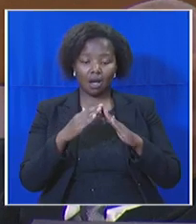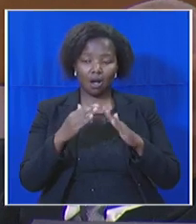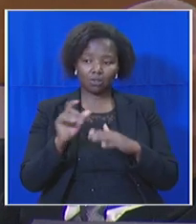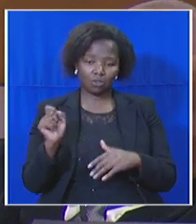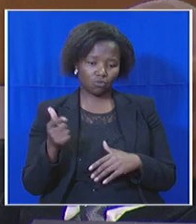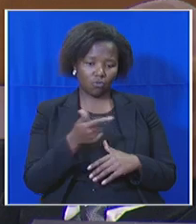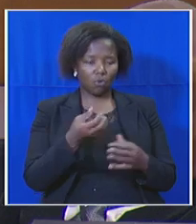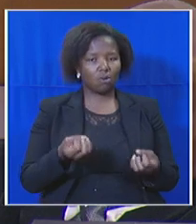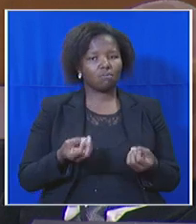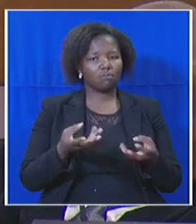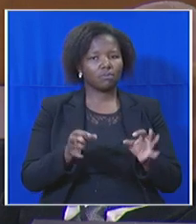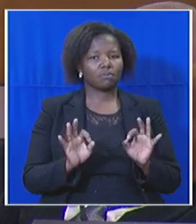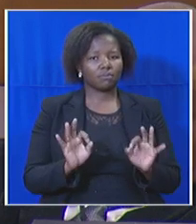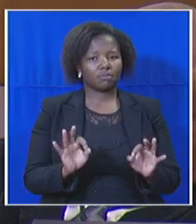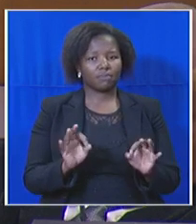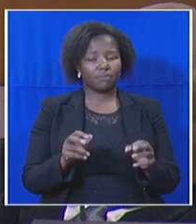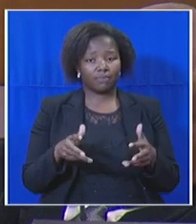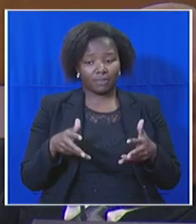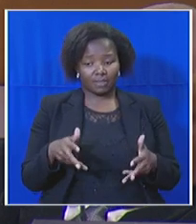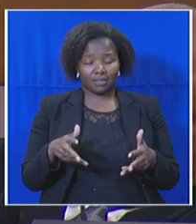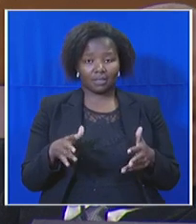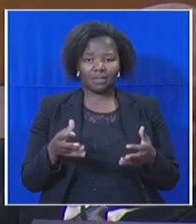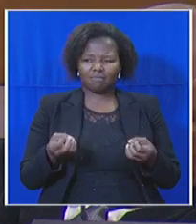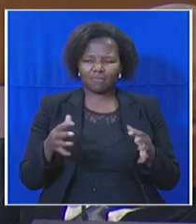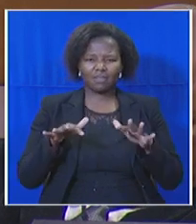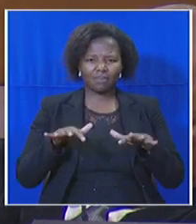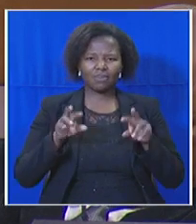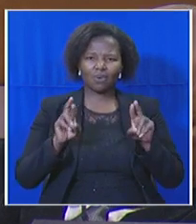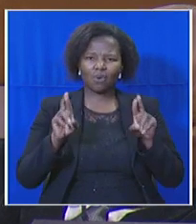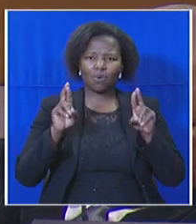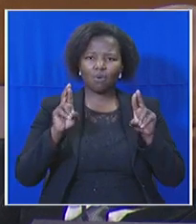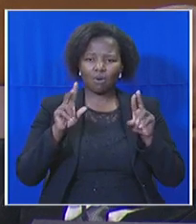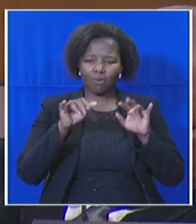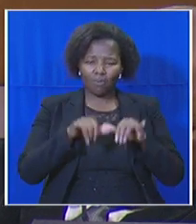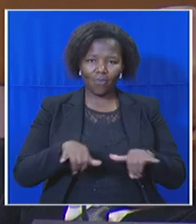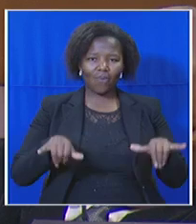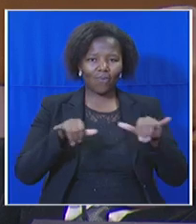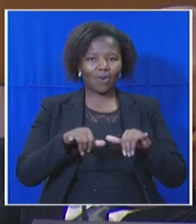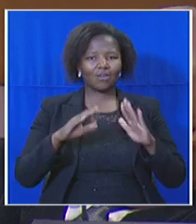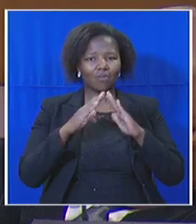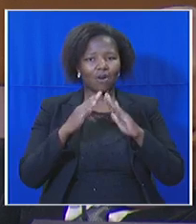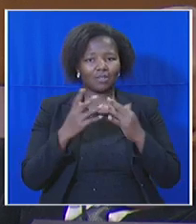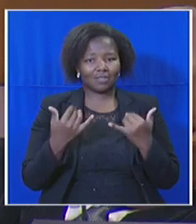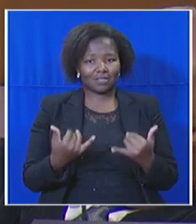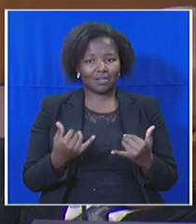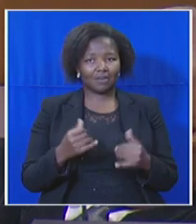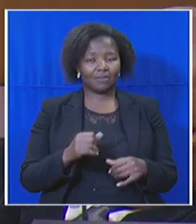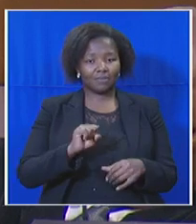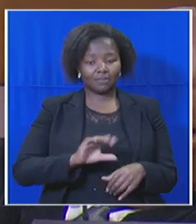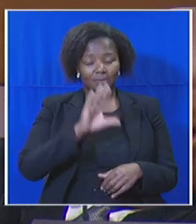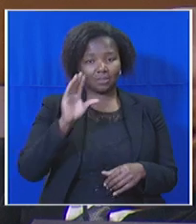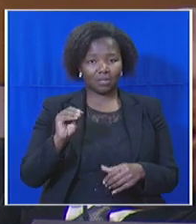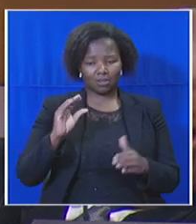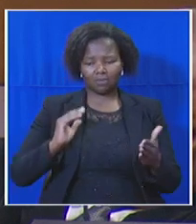This has revived hopes to those whose houses are still to be provided. South Africa has made great strides